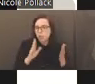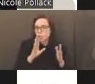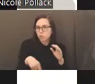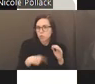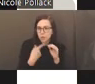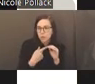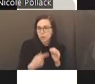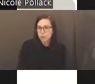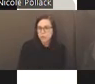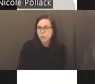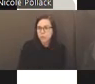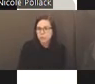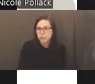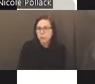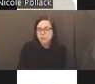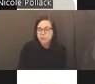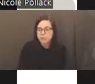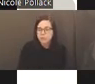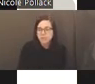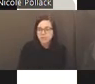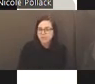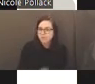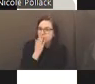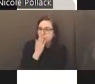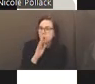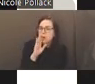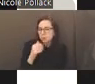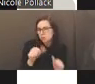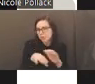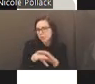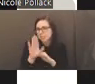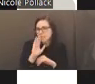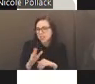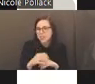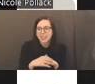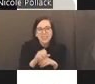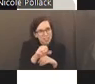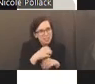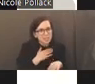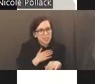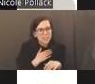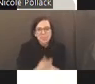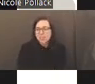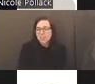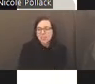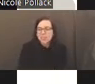it, and being here in our space. Thank you. I'll definitely try and stop by. Please do.